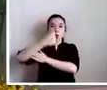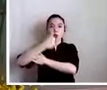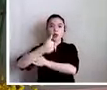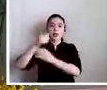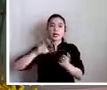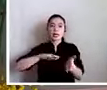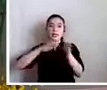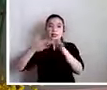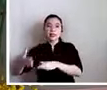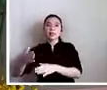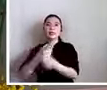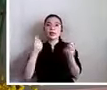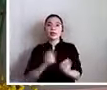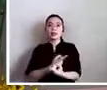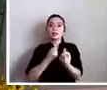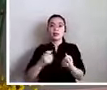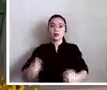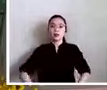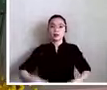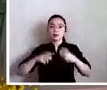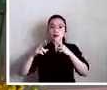ever. Amen.